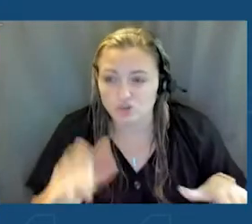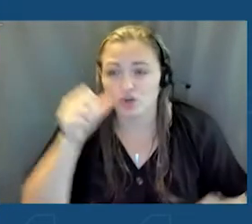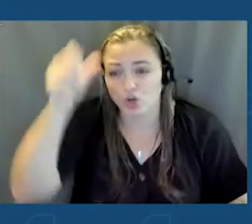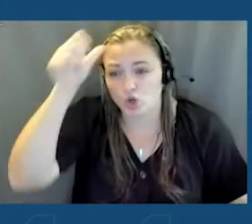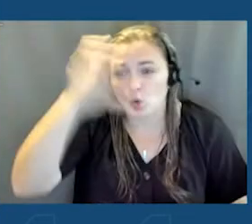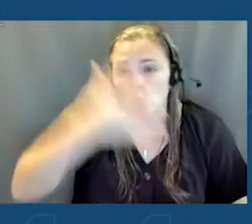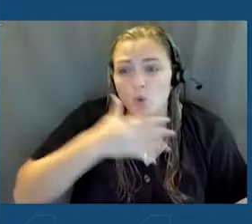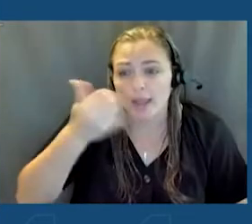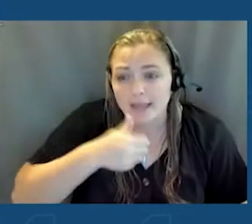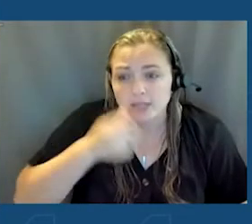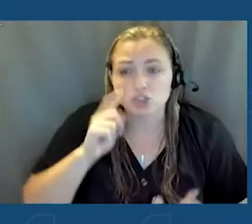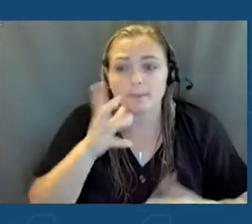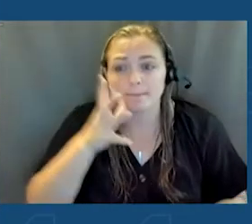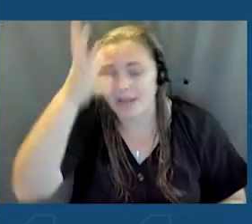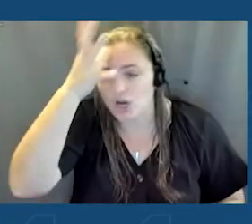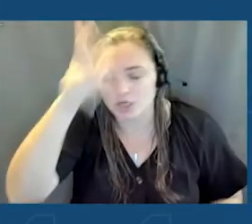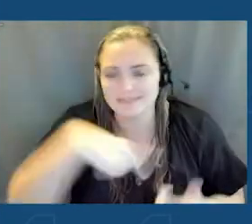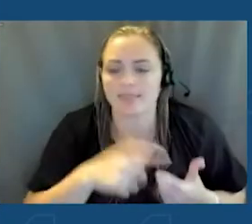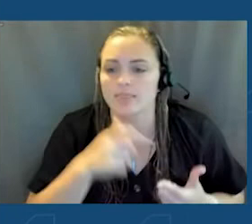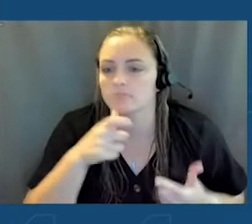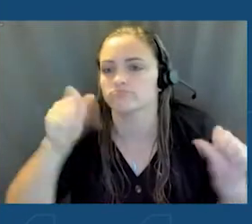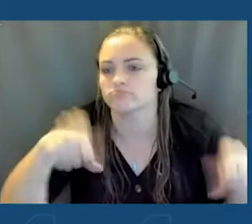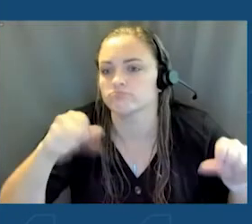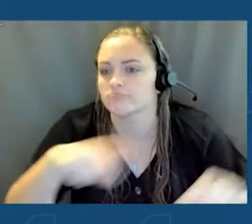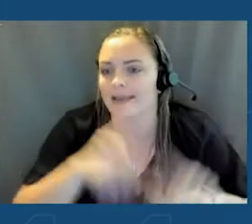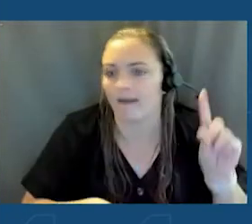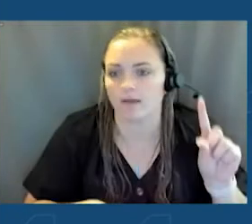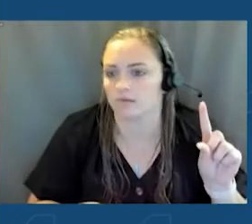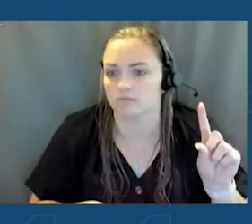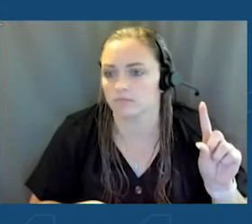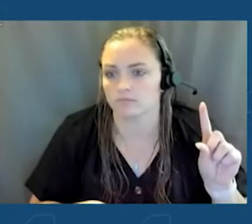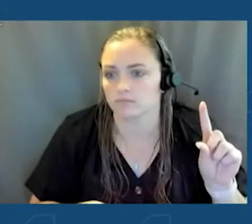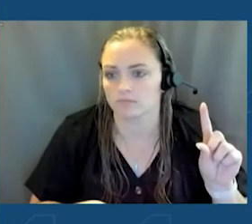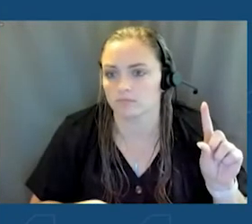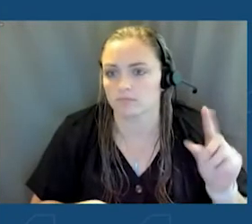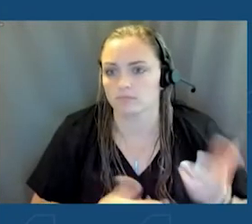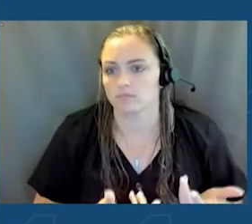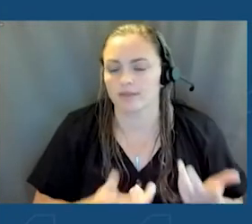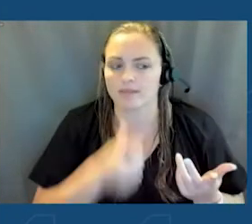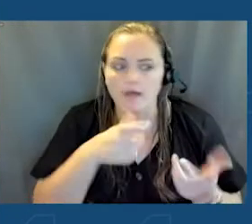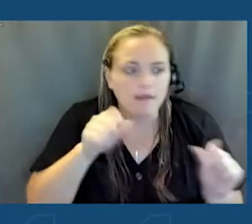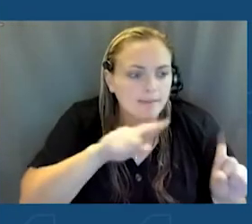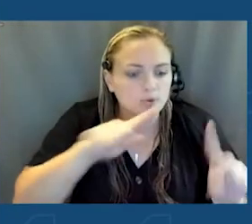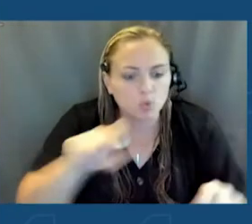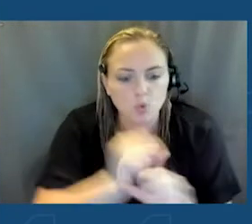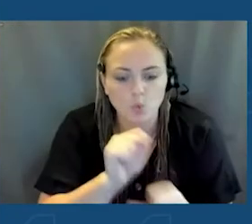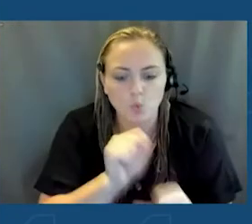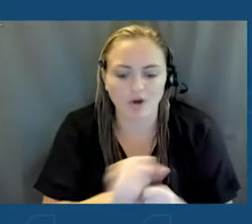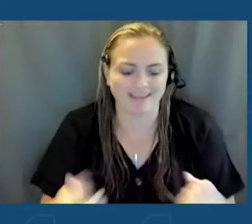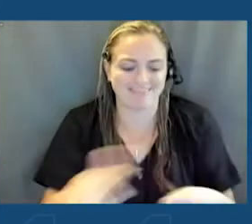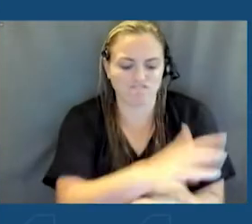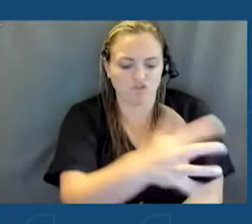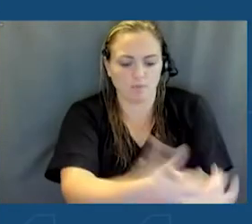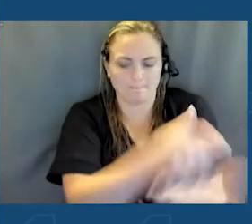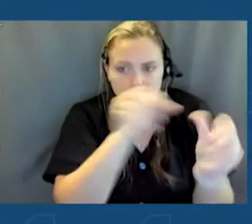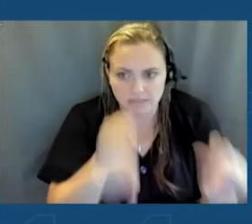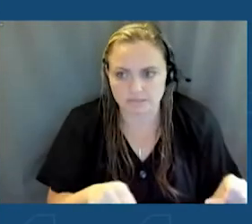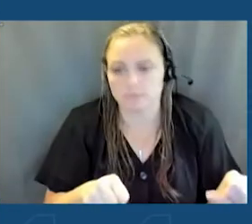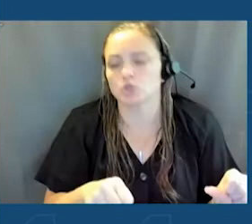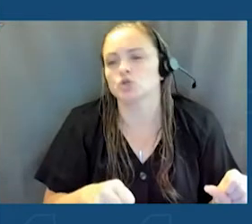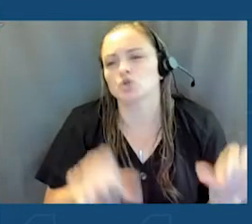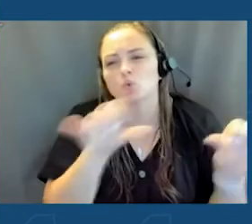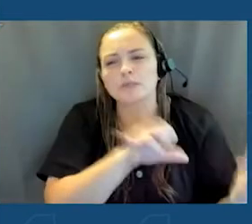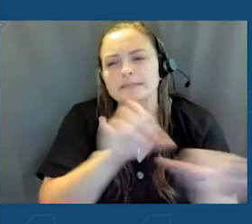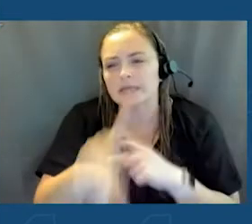parents, then they're not able to go to the workforce. They're not able to be able to earning at their full potential. And so it's the same kind